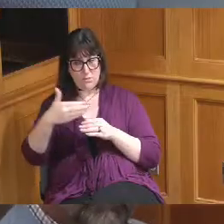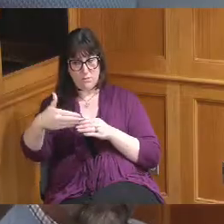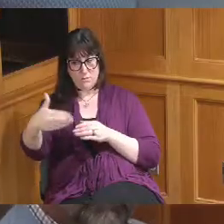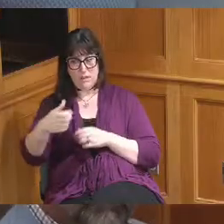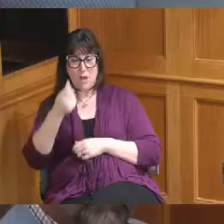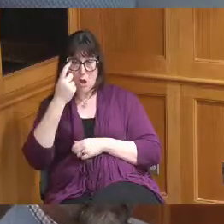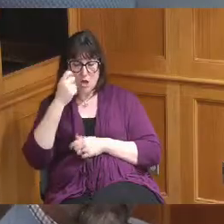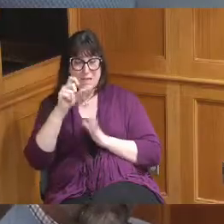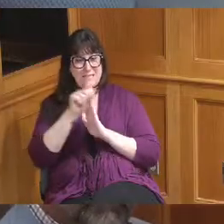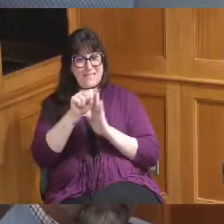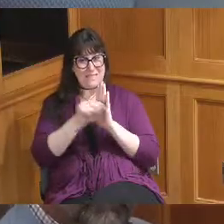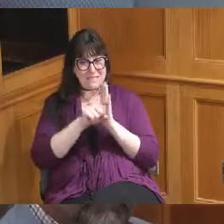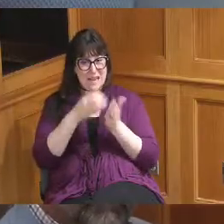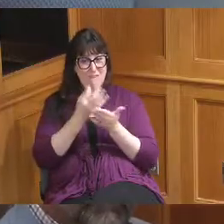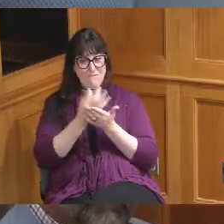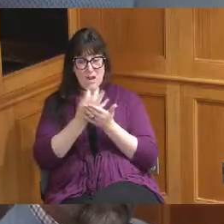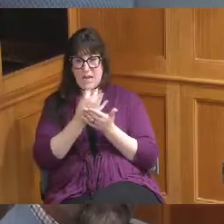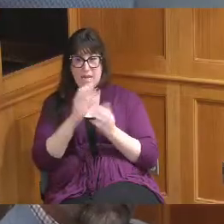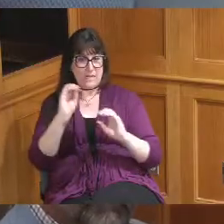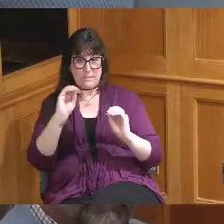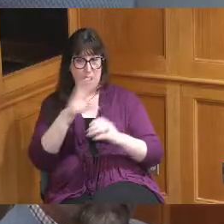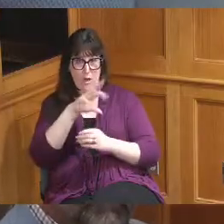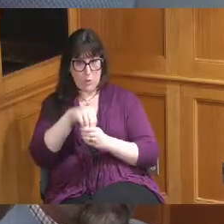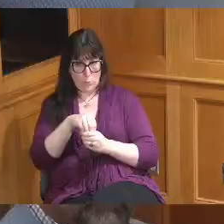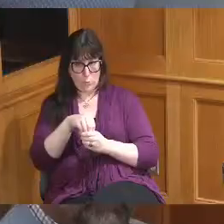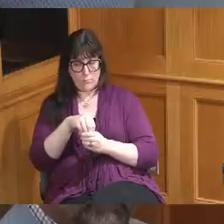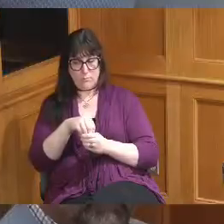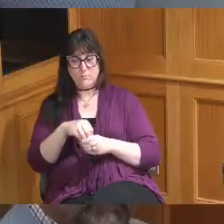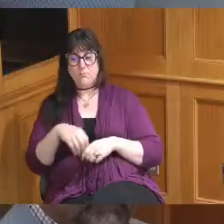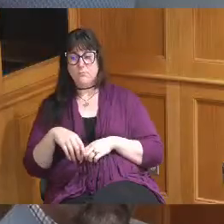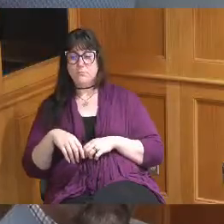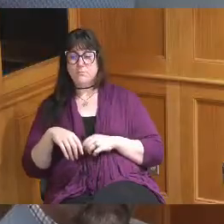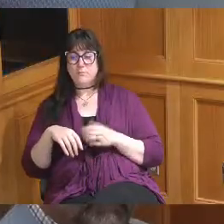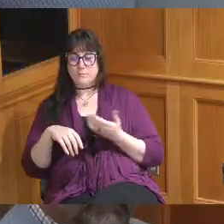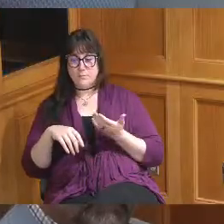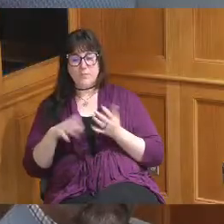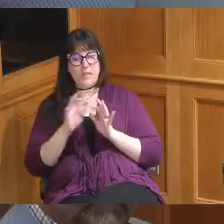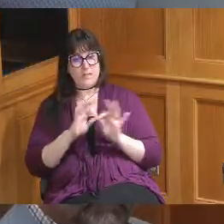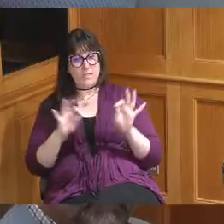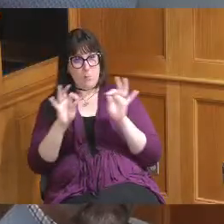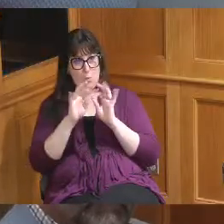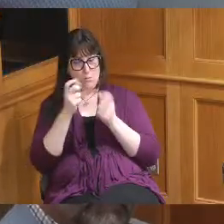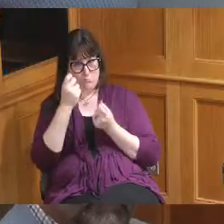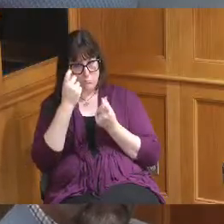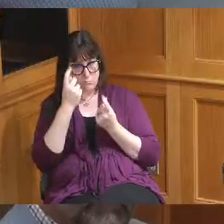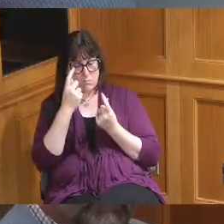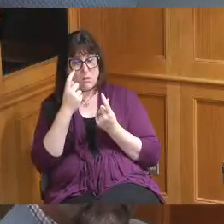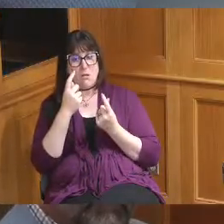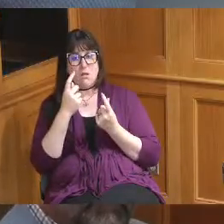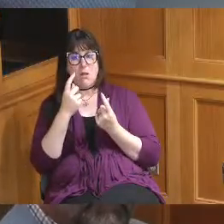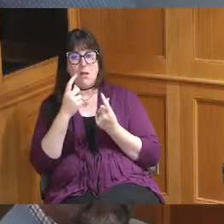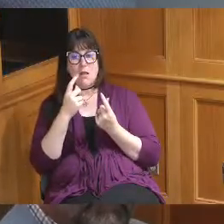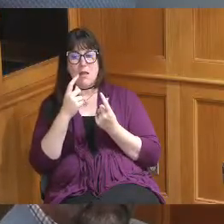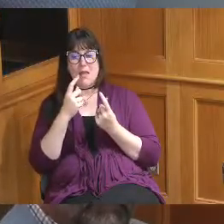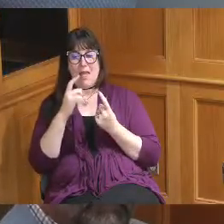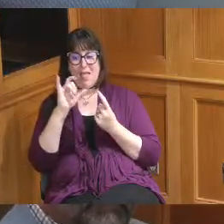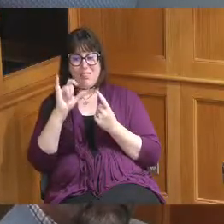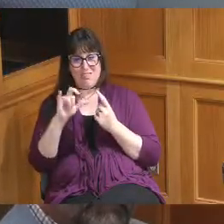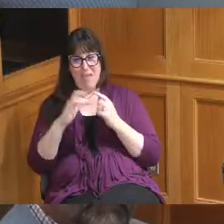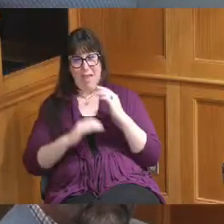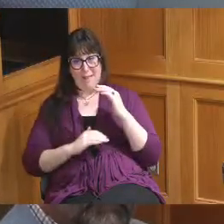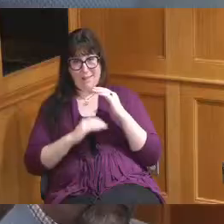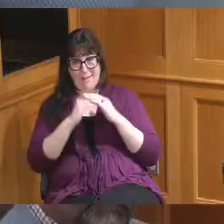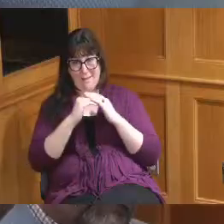state funding should that materialize. And it's important to understand that not only is the capital